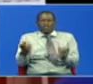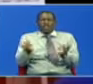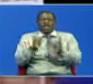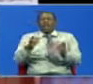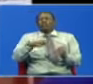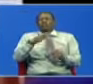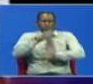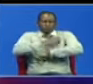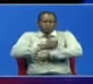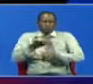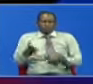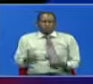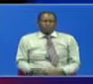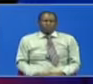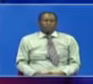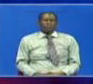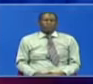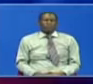at the moment?